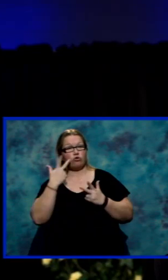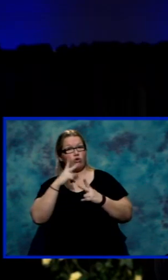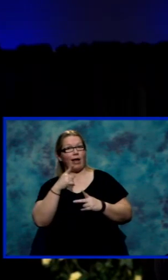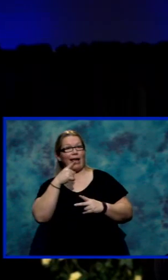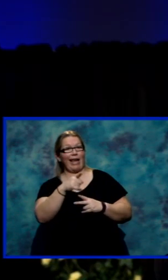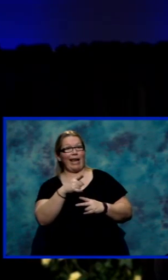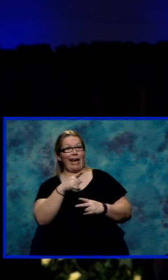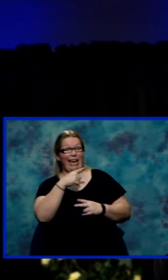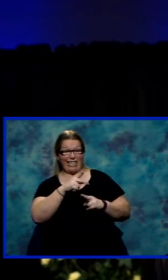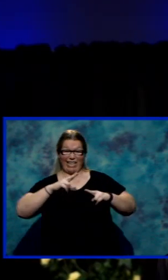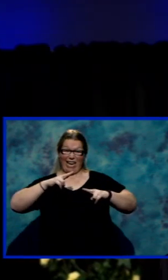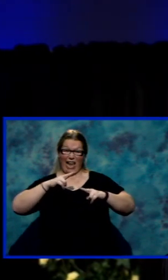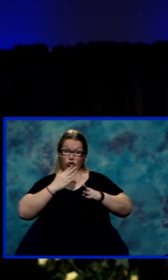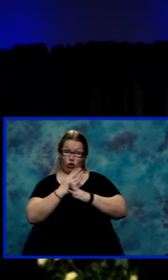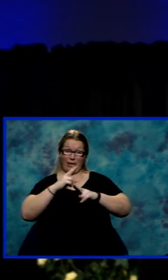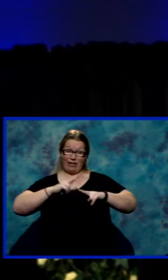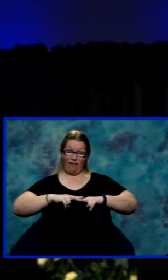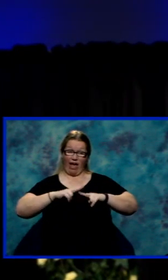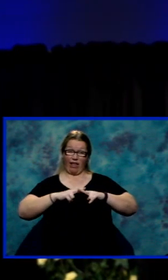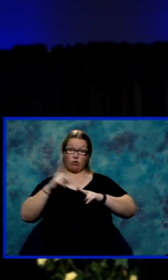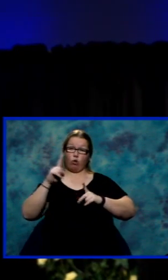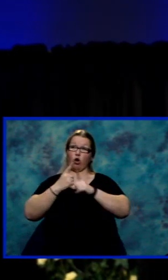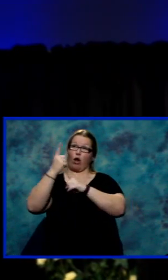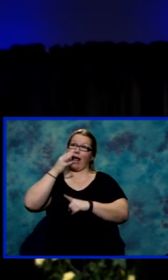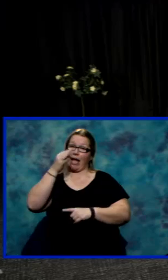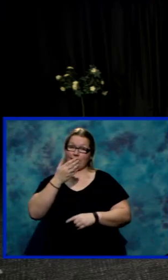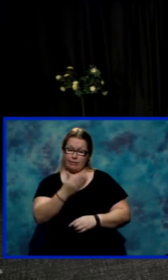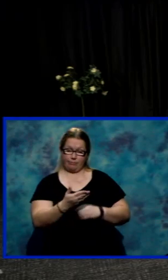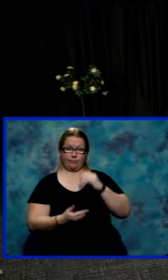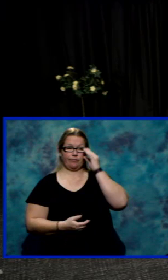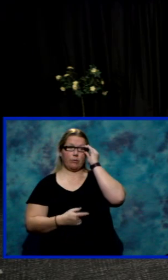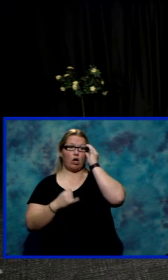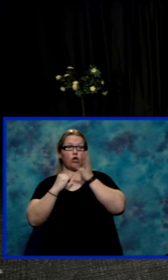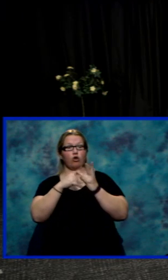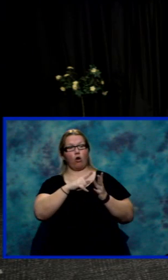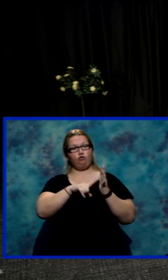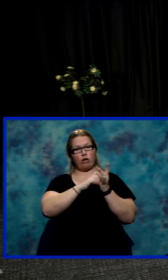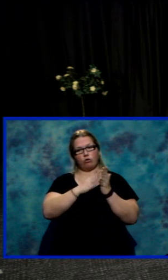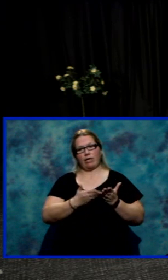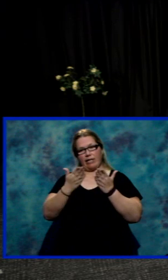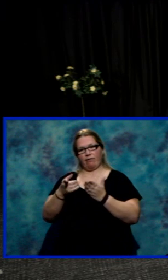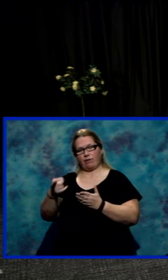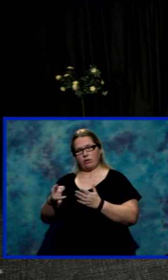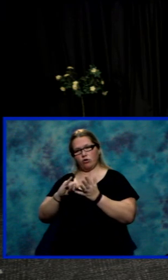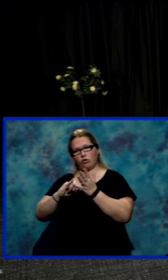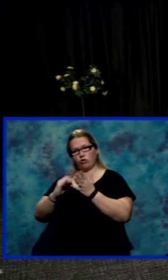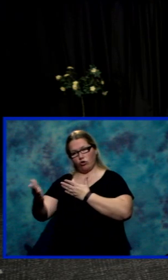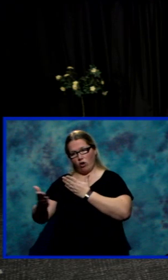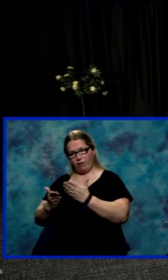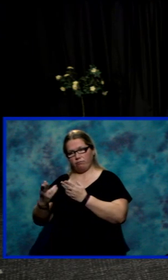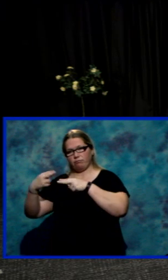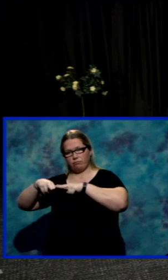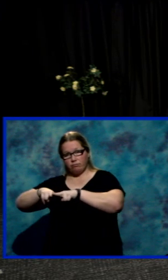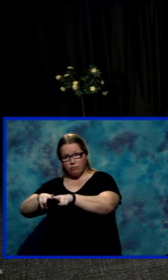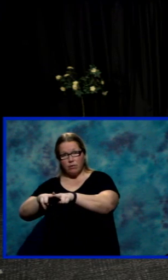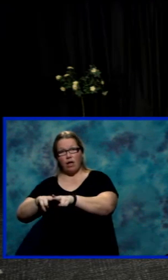good a job as God would have asked of him. So she gave him her servant, and Jacob slept with her, verse 4, and she became